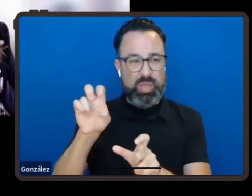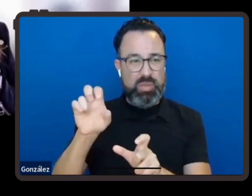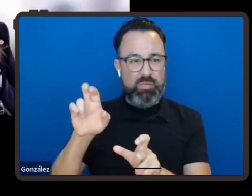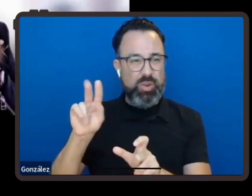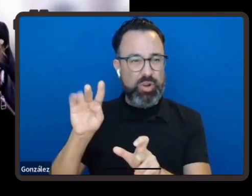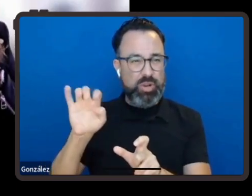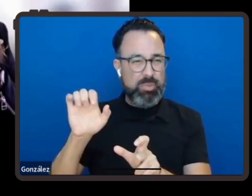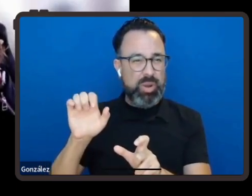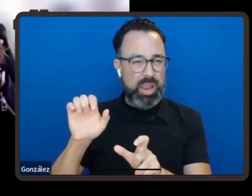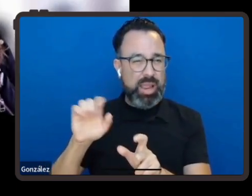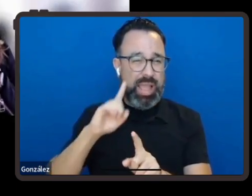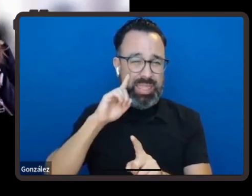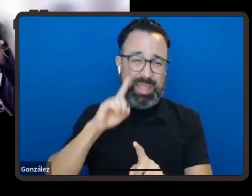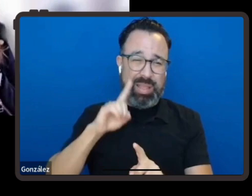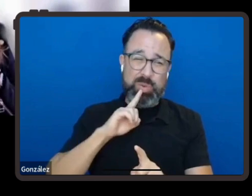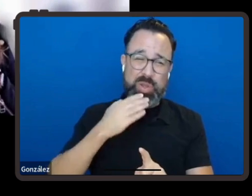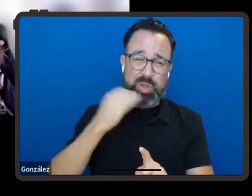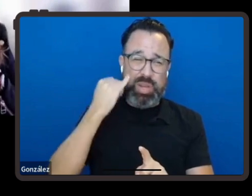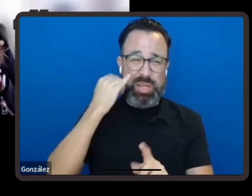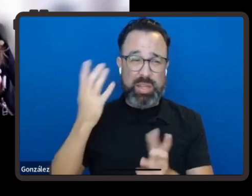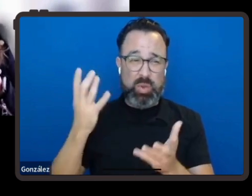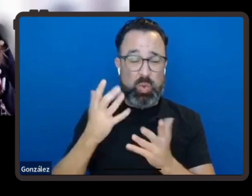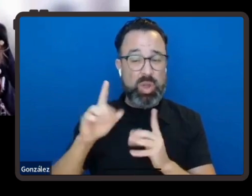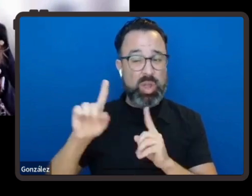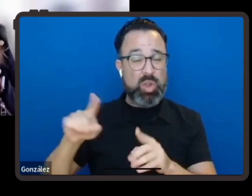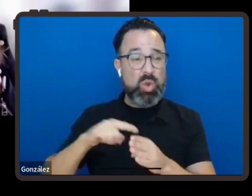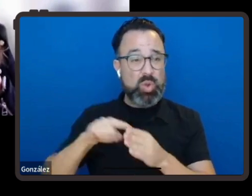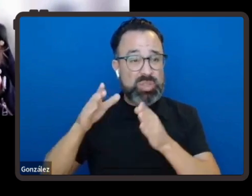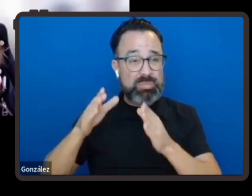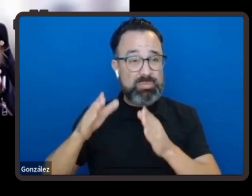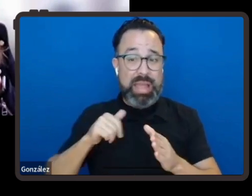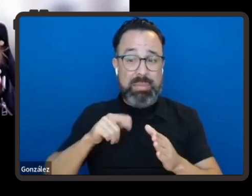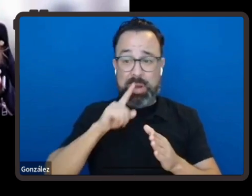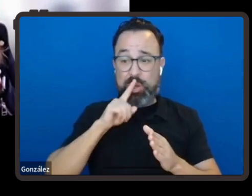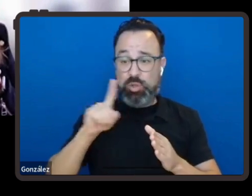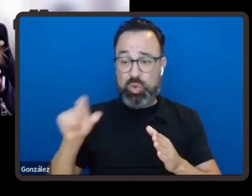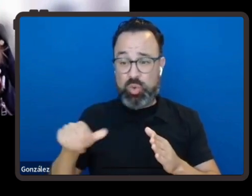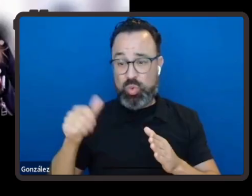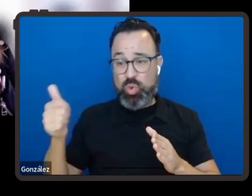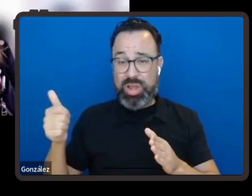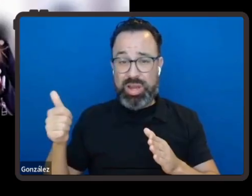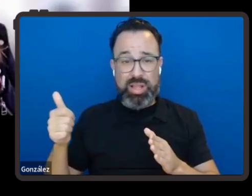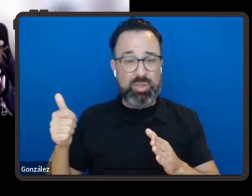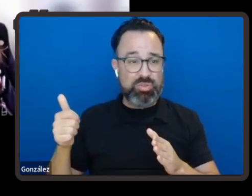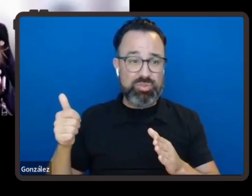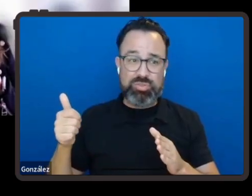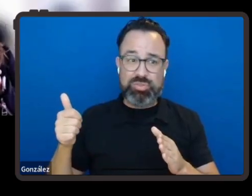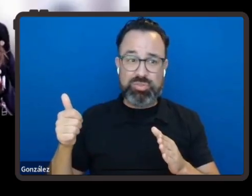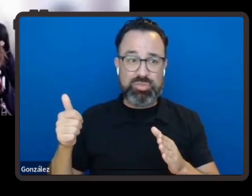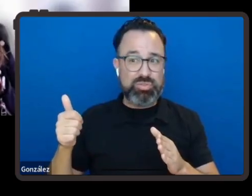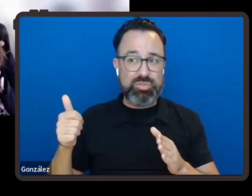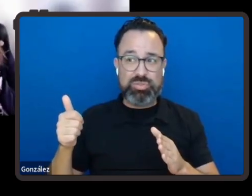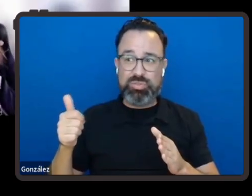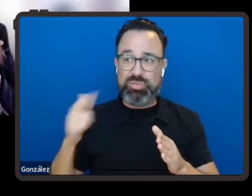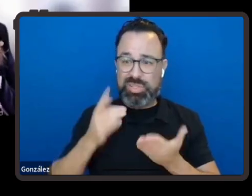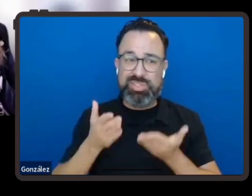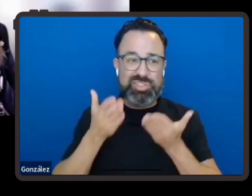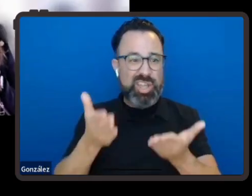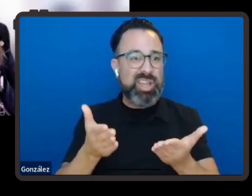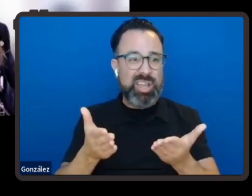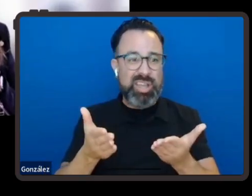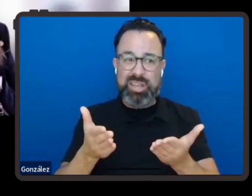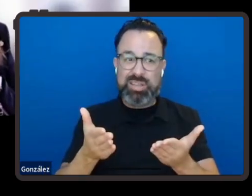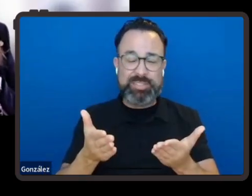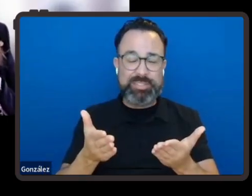getting your specialist. I'm not sure what else for suggestions there. That would have to be the